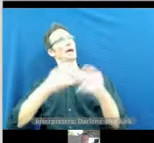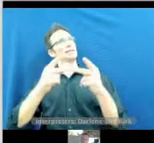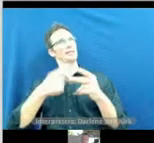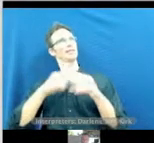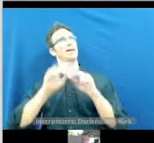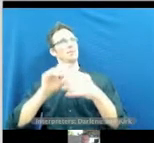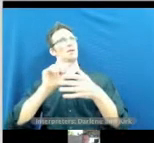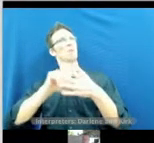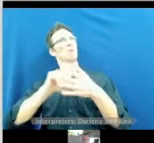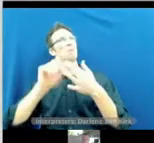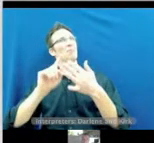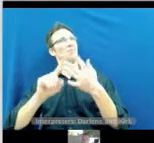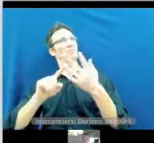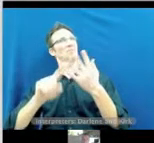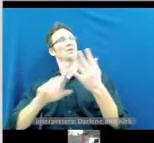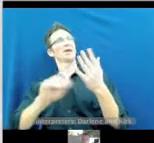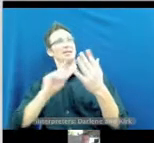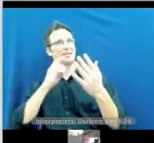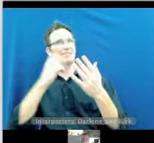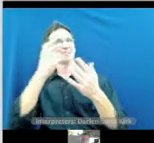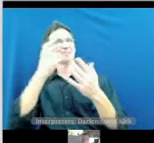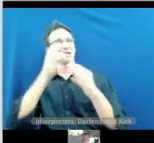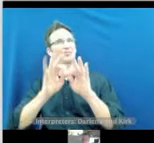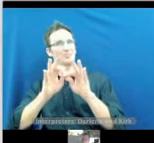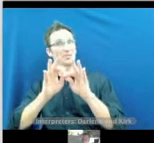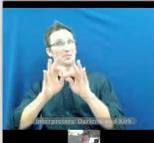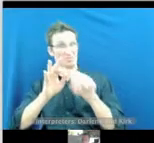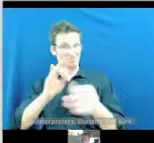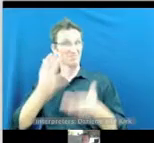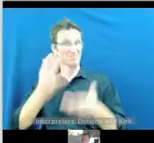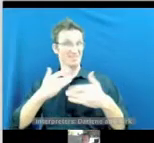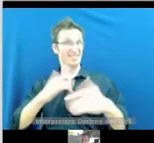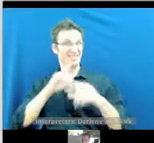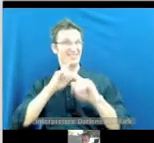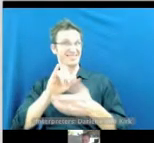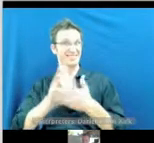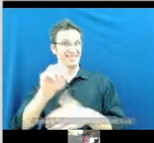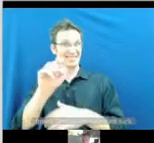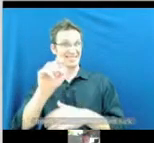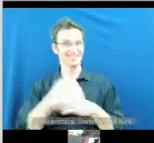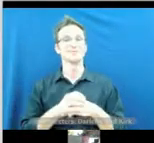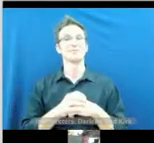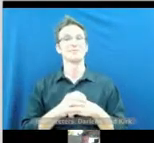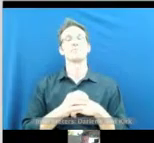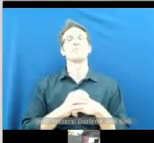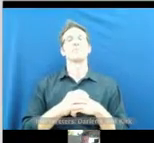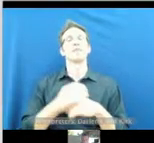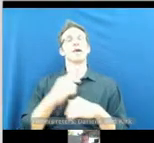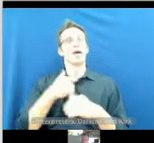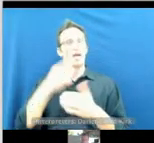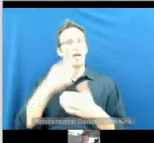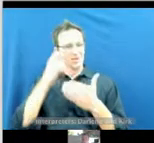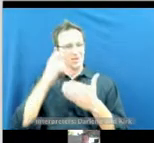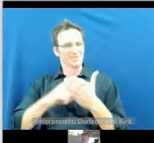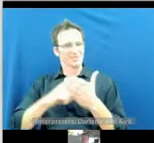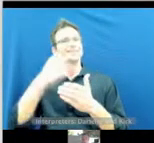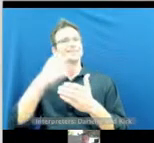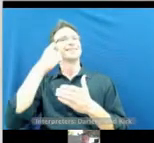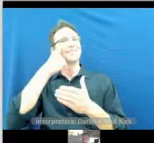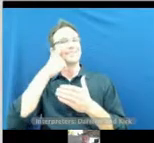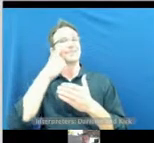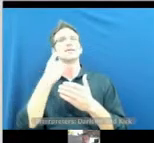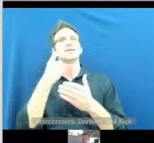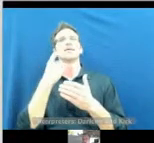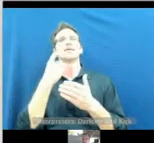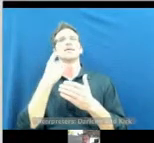slide before we had this conversation. There's I just saw there was a recent publication that came out last